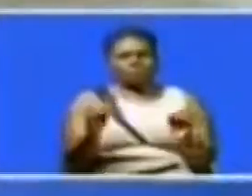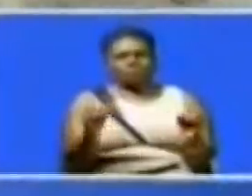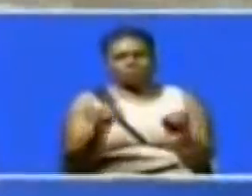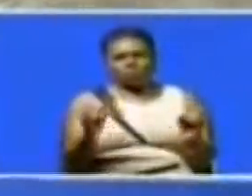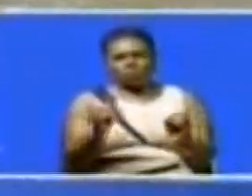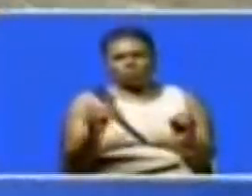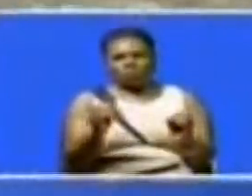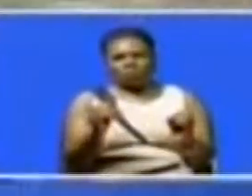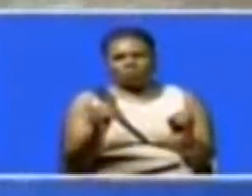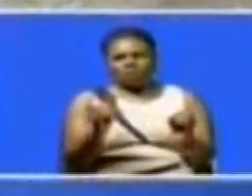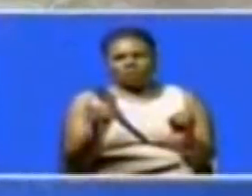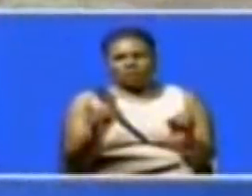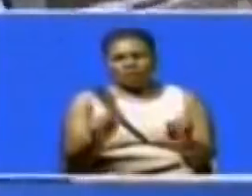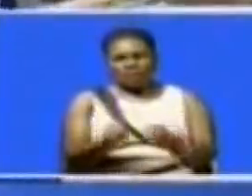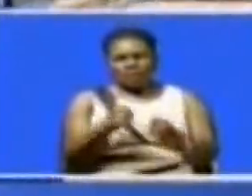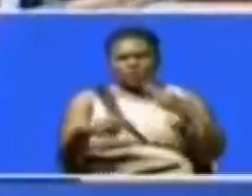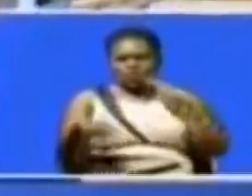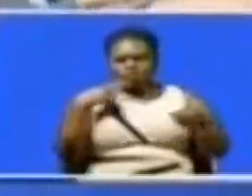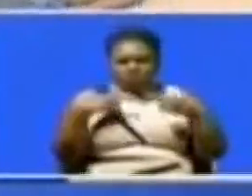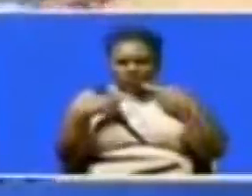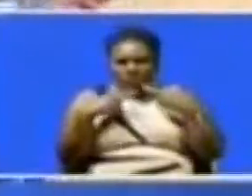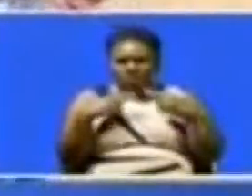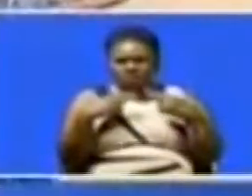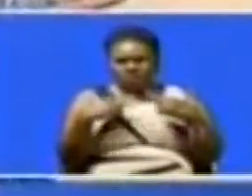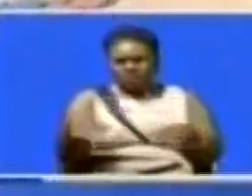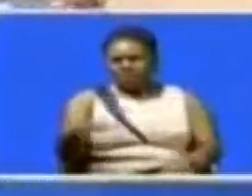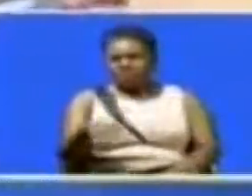the events that were taking place at the hotel, which is one of the